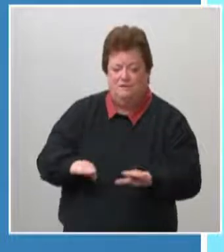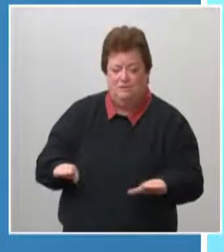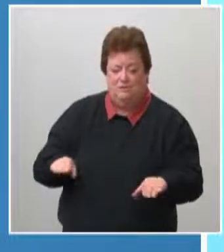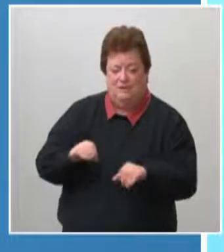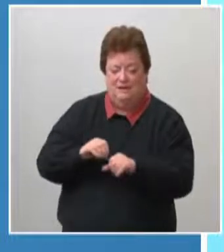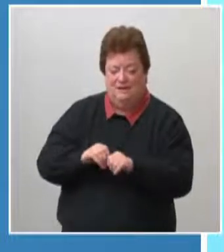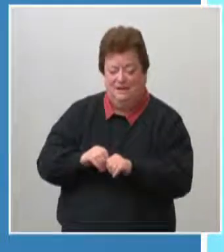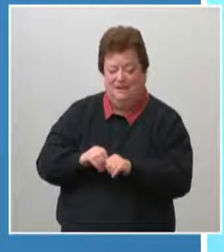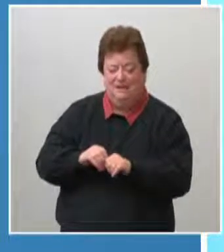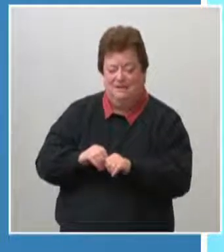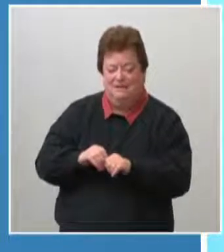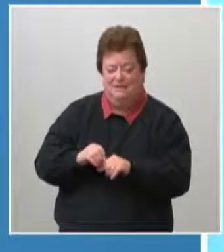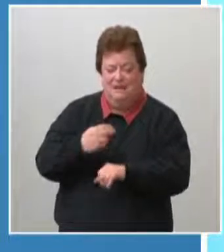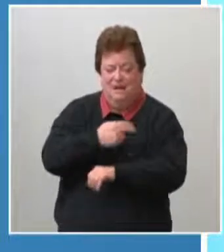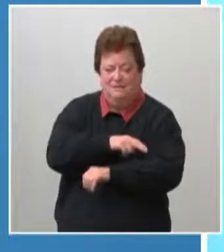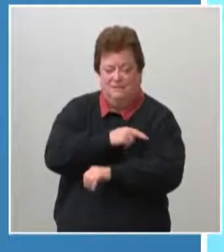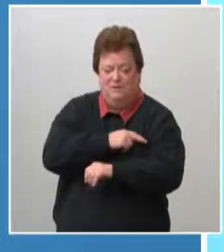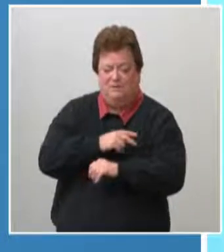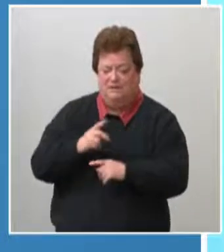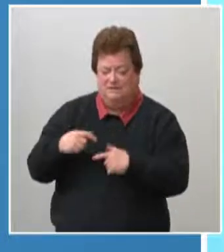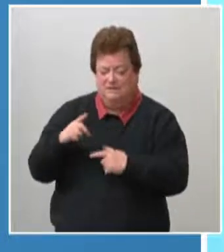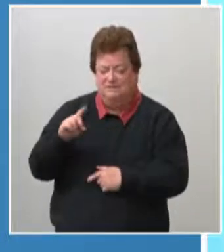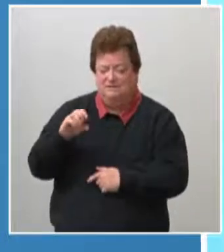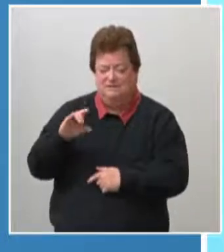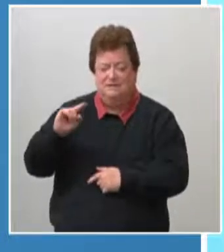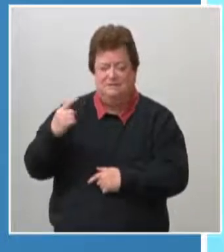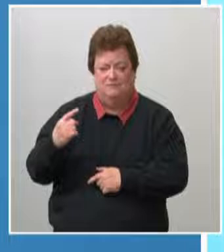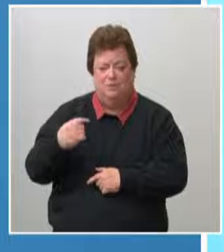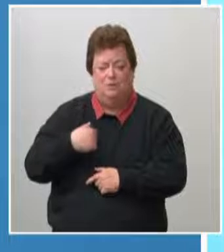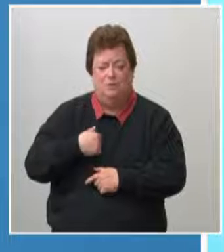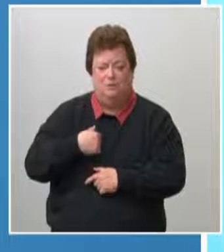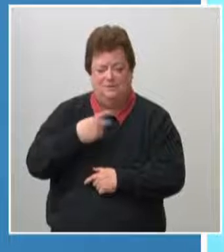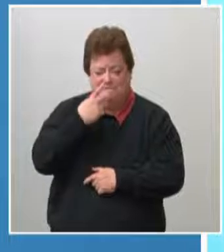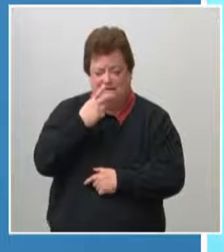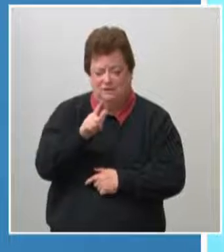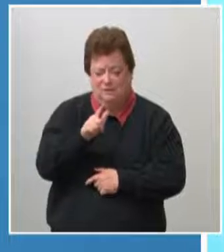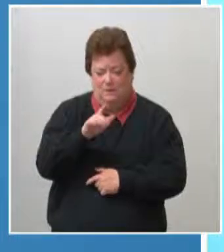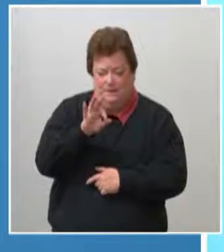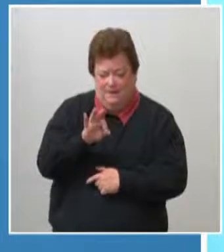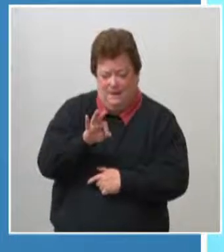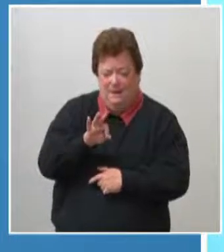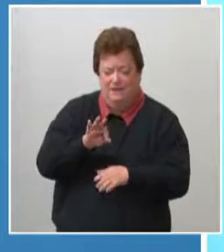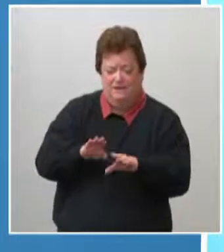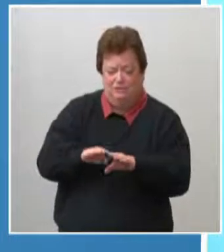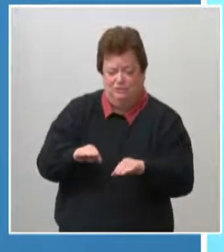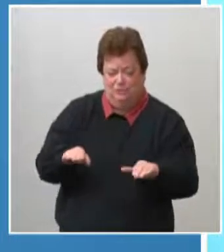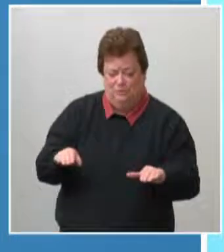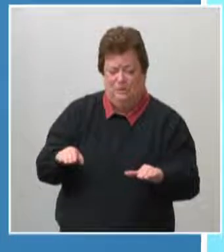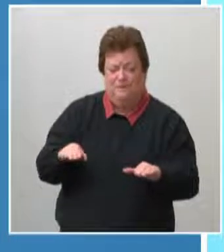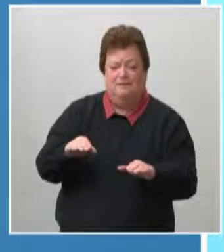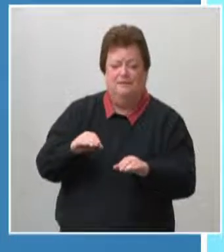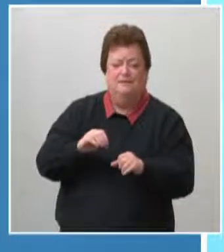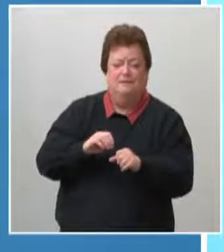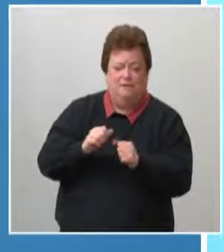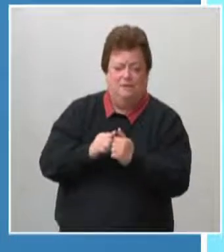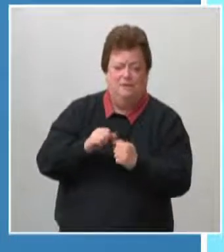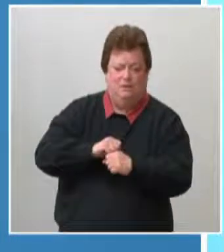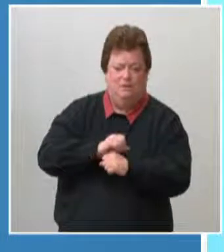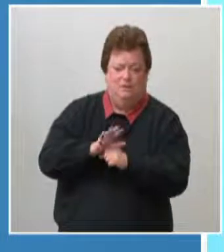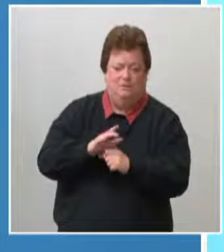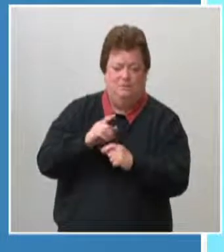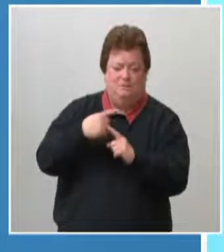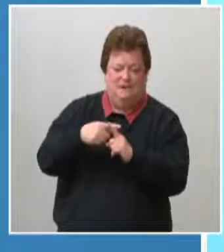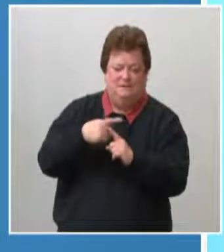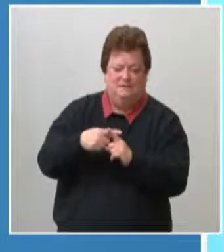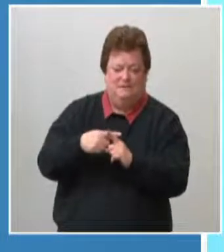pediatric population. Since December 1st, we've seen 29 pediatric COVID positive patients at